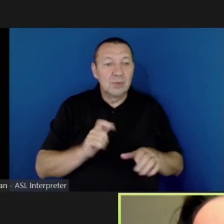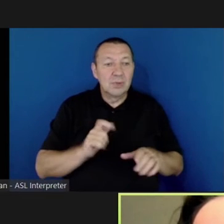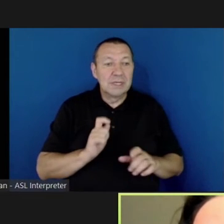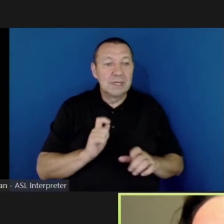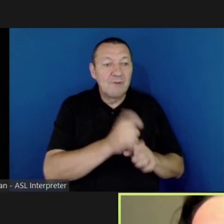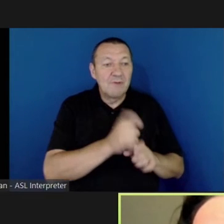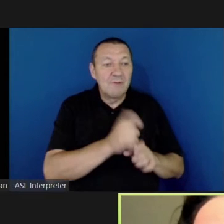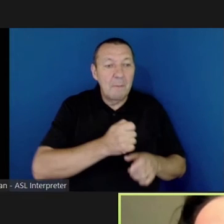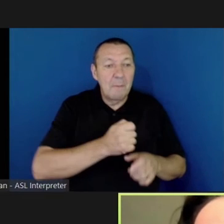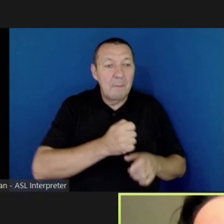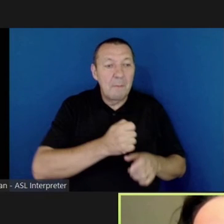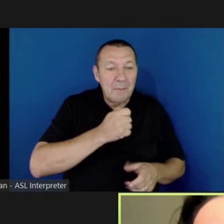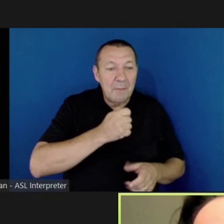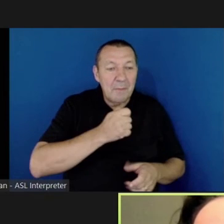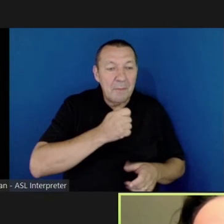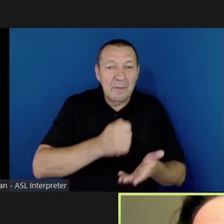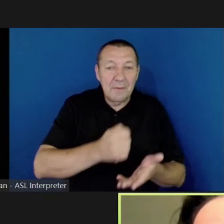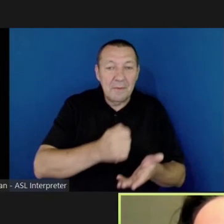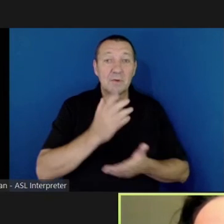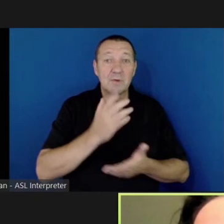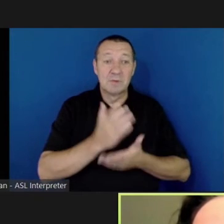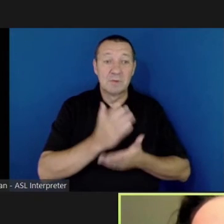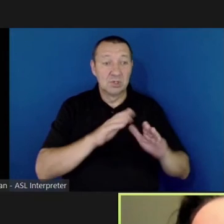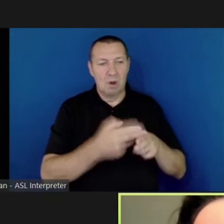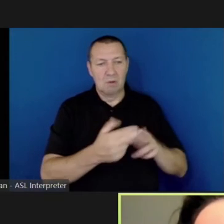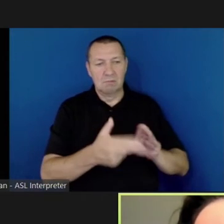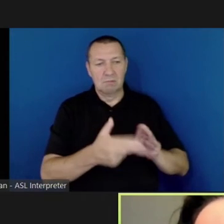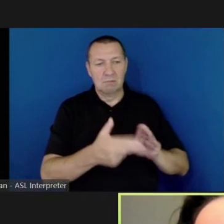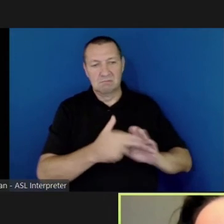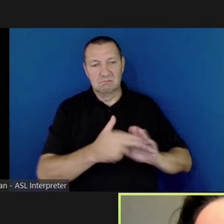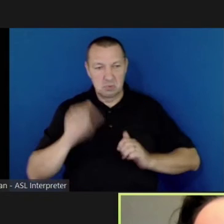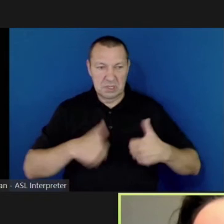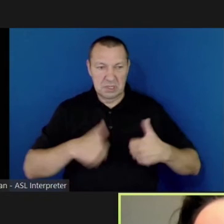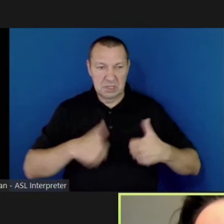take children who are labeled aggressive and we assign them to